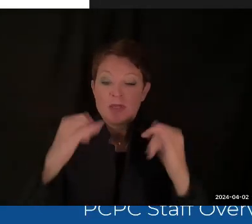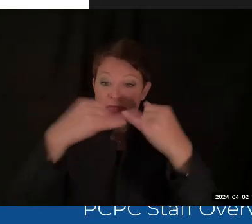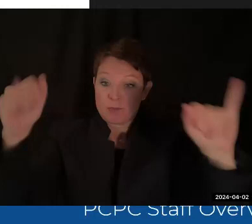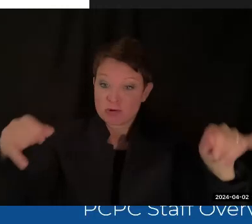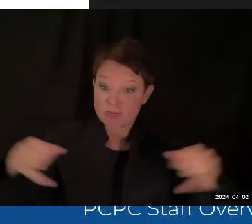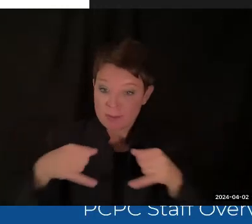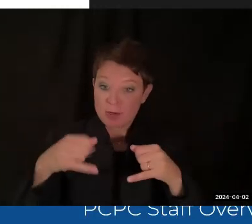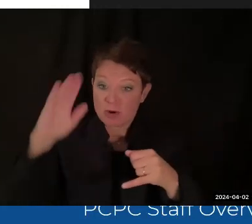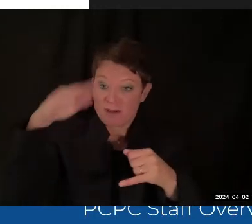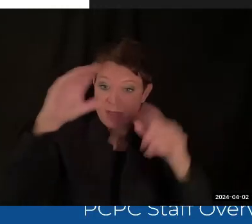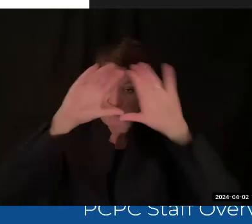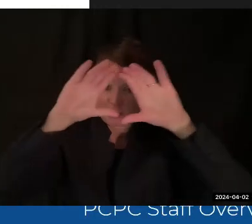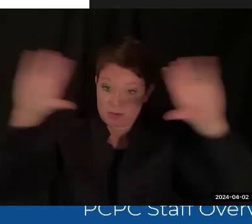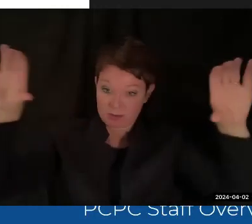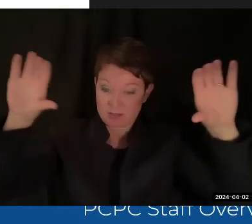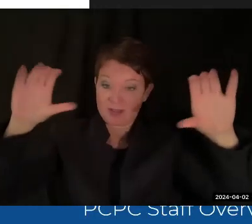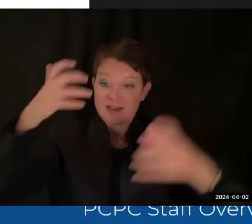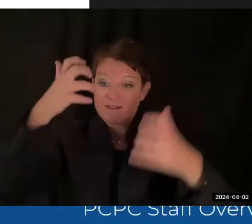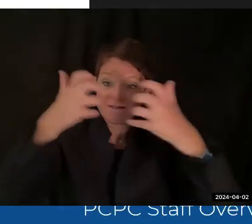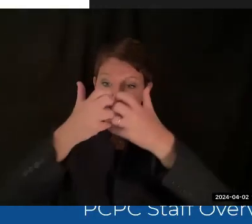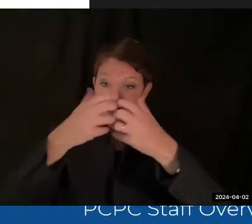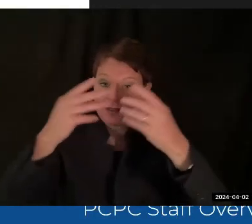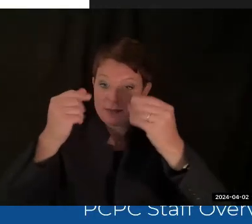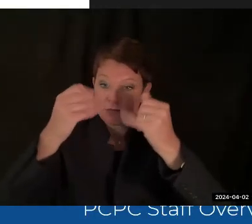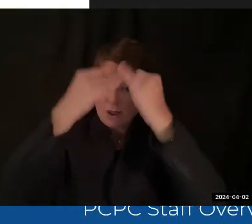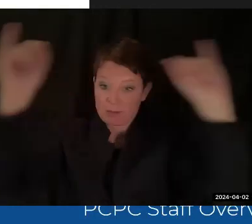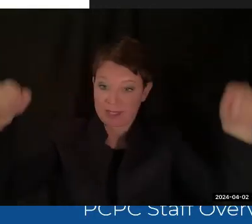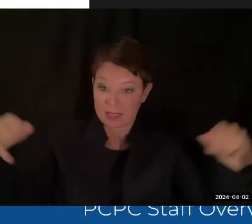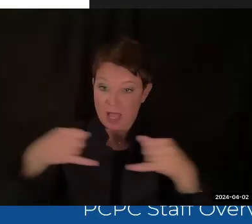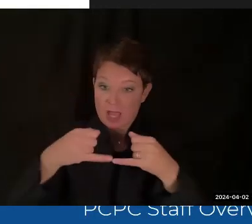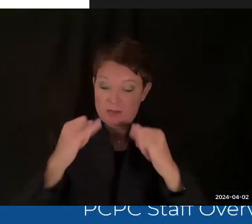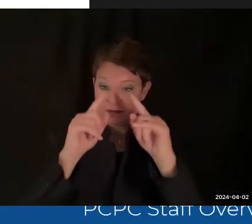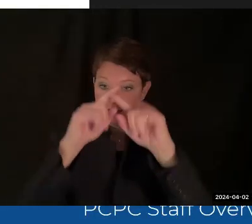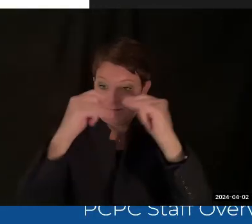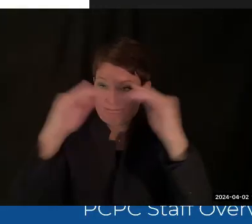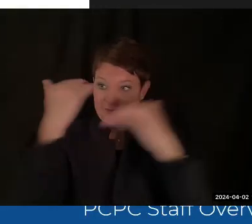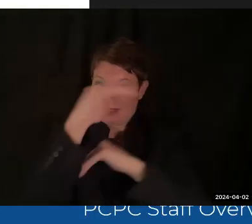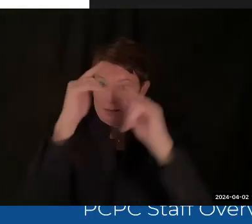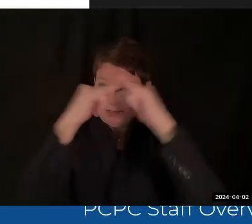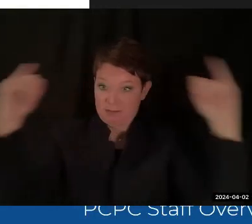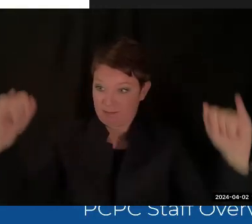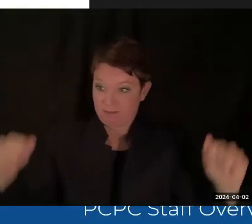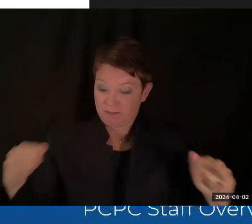upper concourses be able to fit within the property lines? And asked